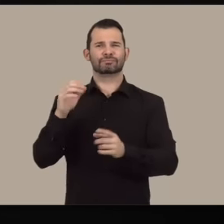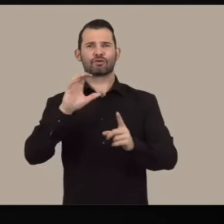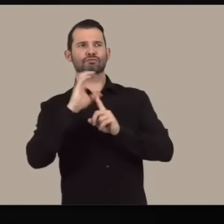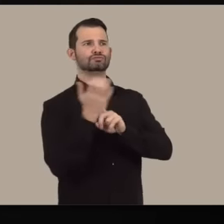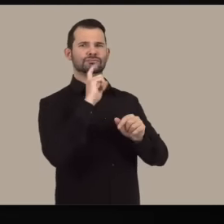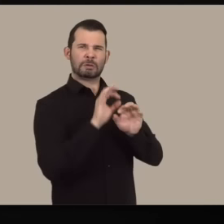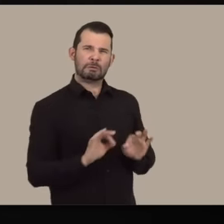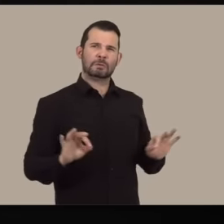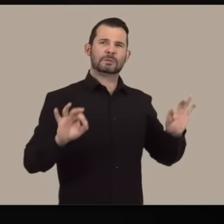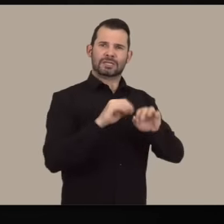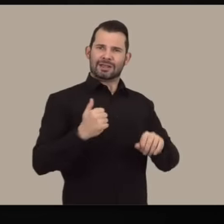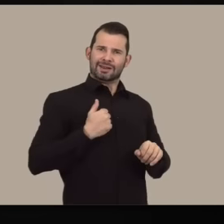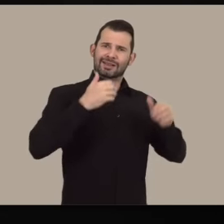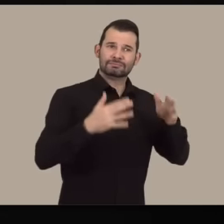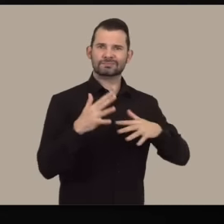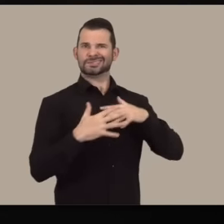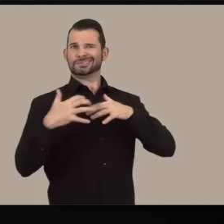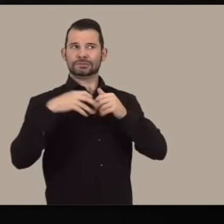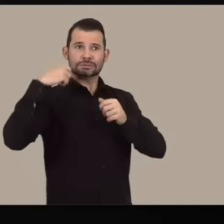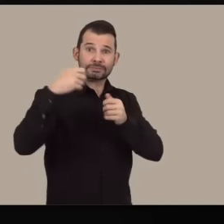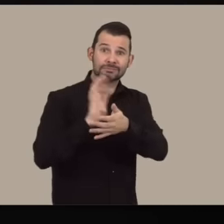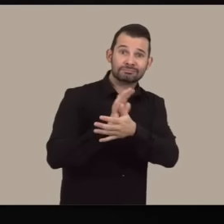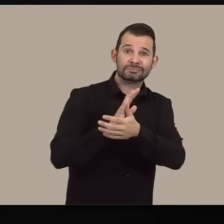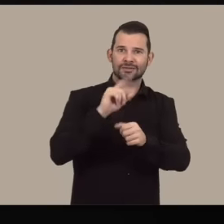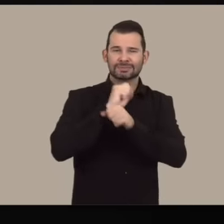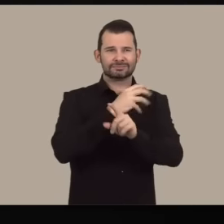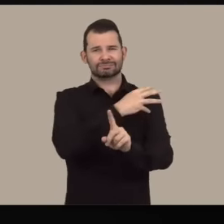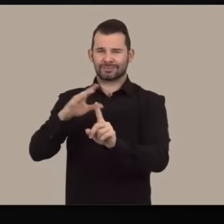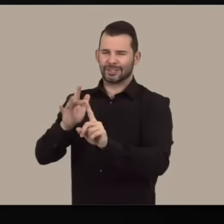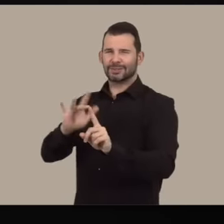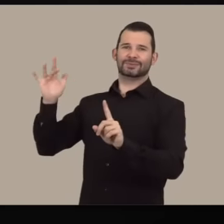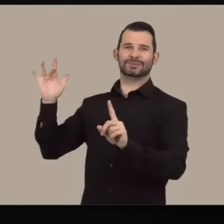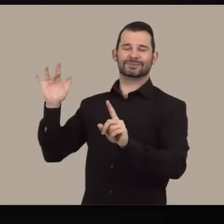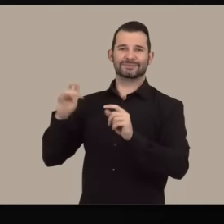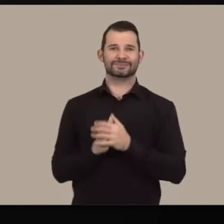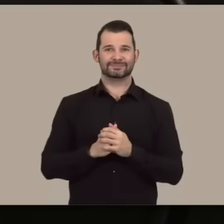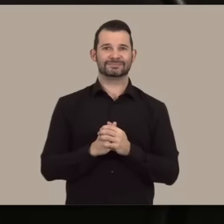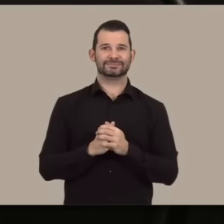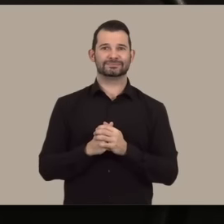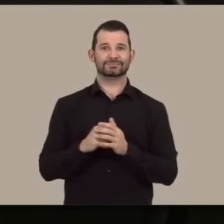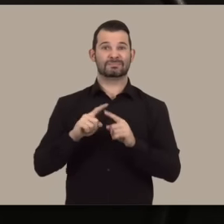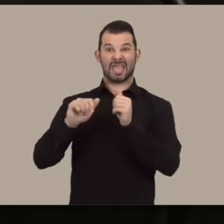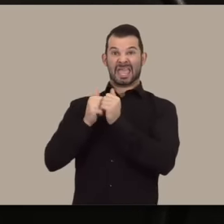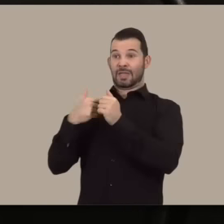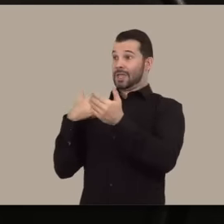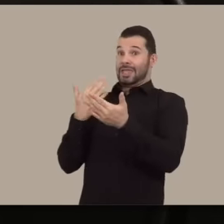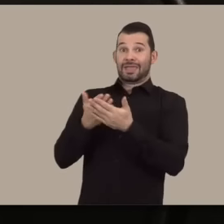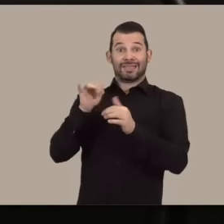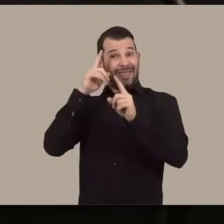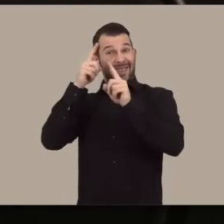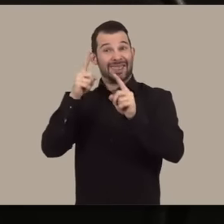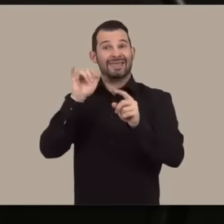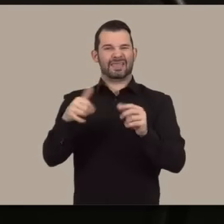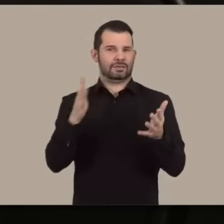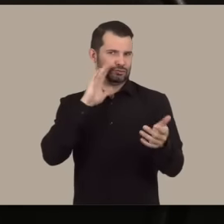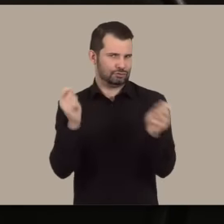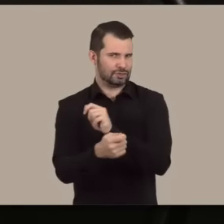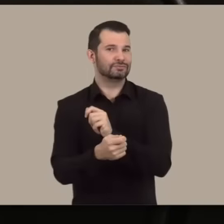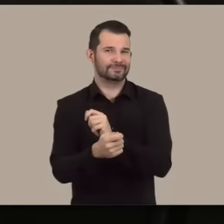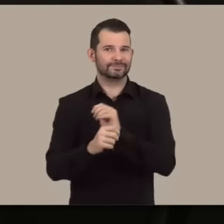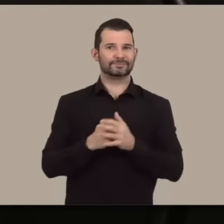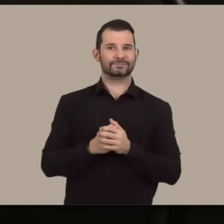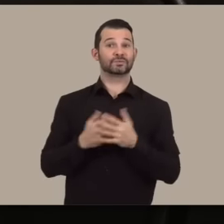cultural importance of Canadian and Indigenous cinema and make it shine. But it is how we get there that is going to